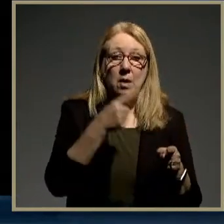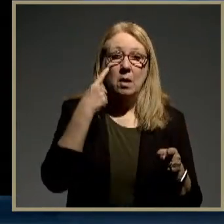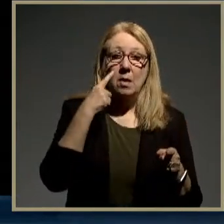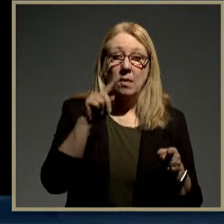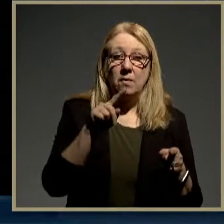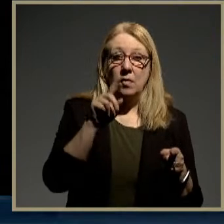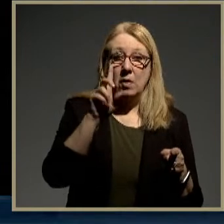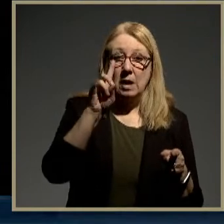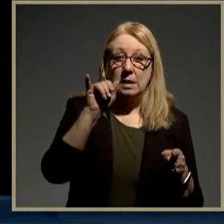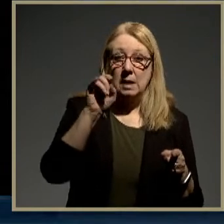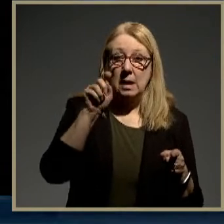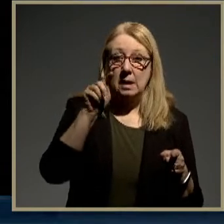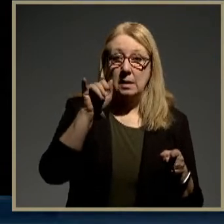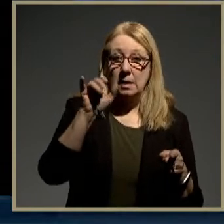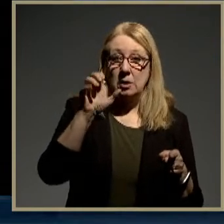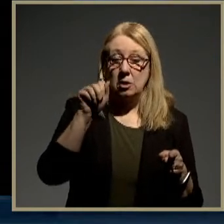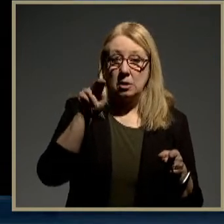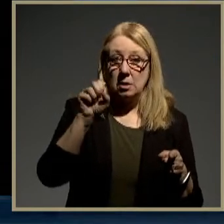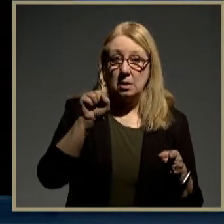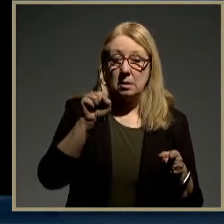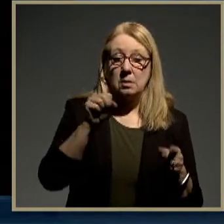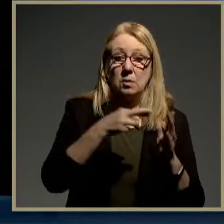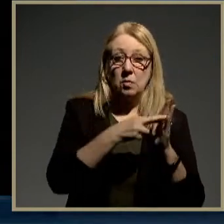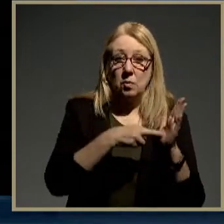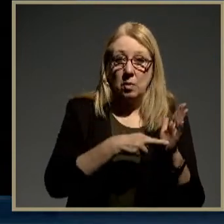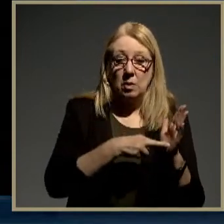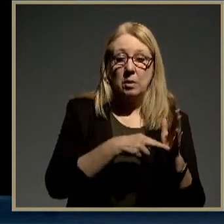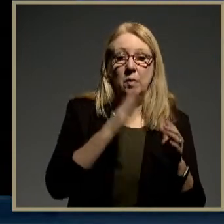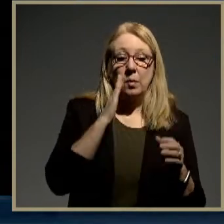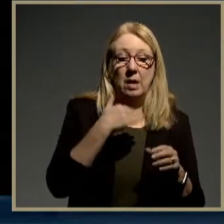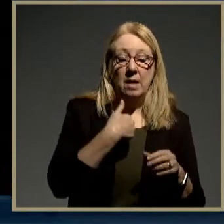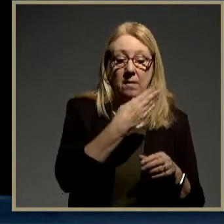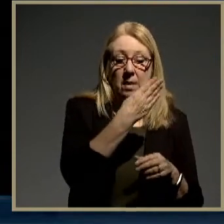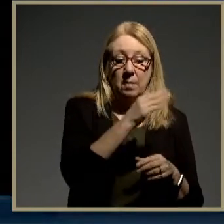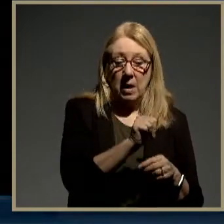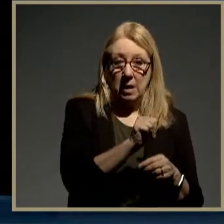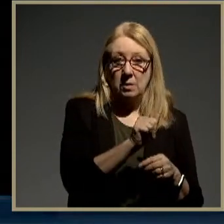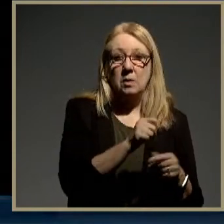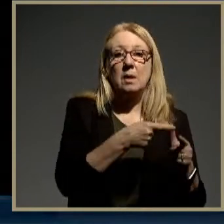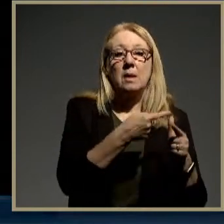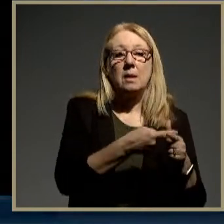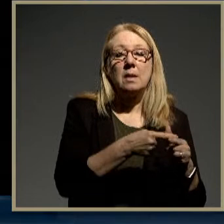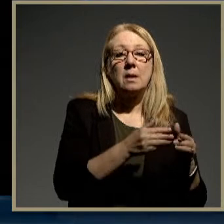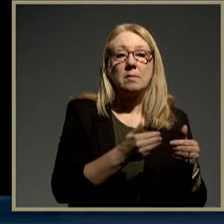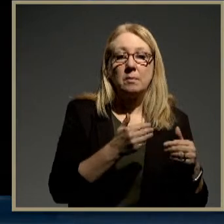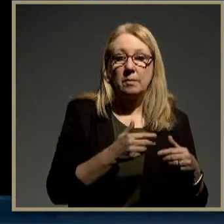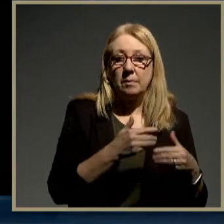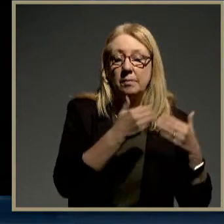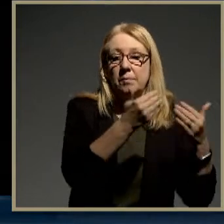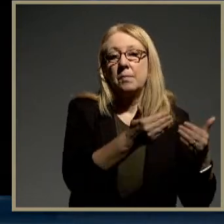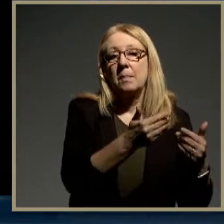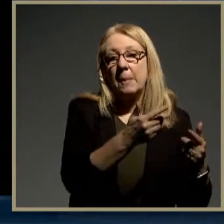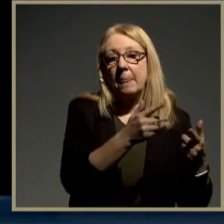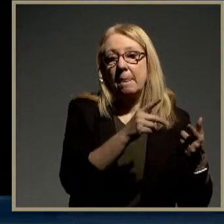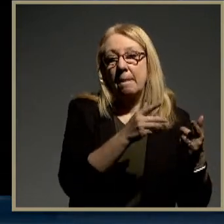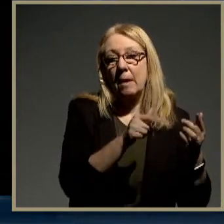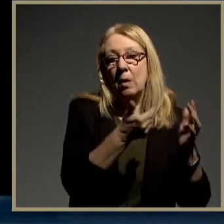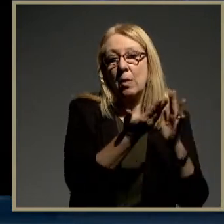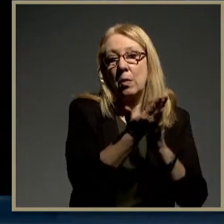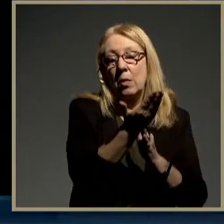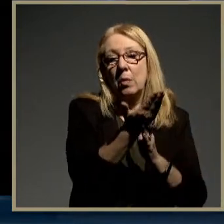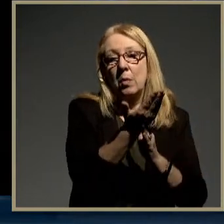registered dietitians, RDs, who will complete a bachelor's degree and then go on